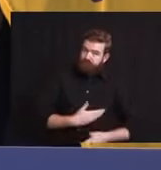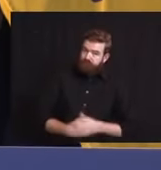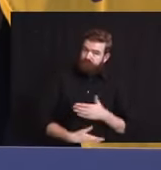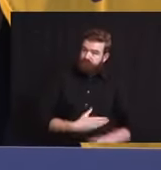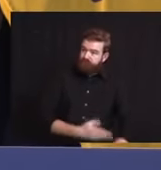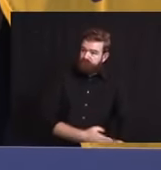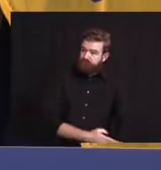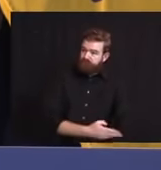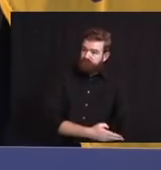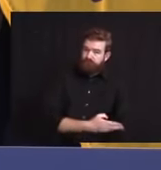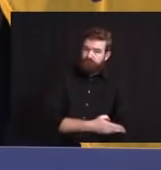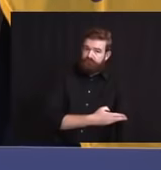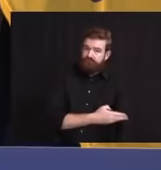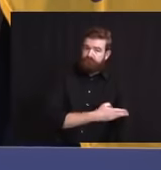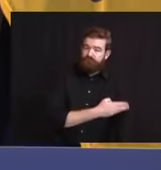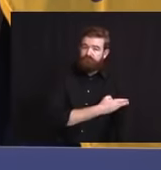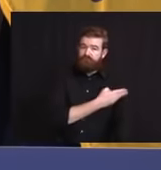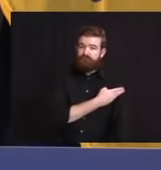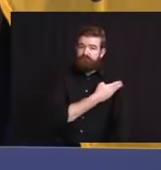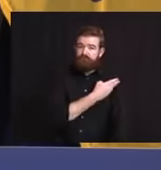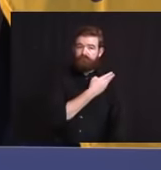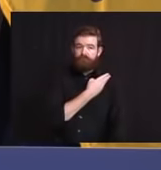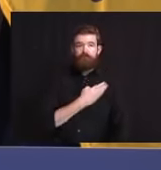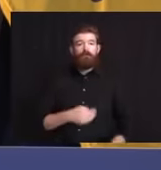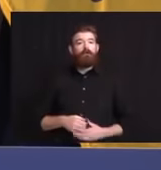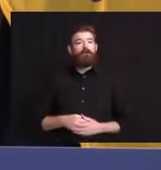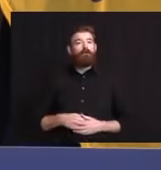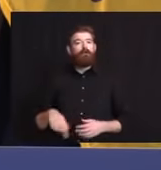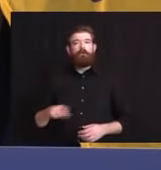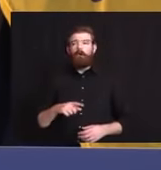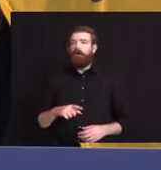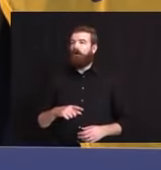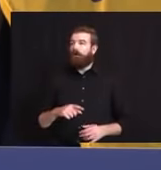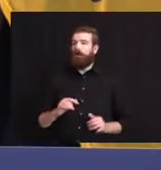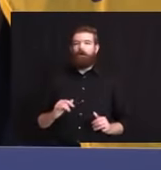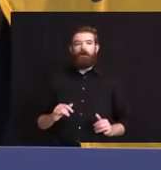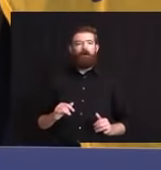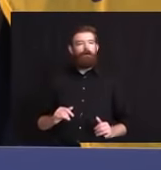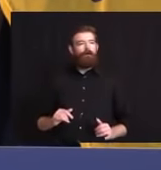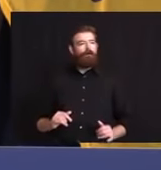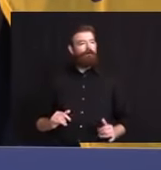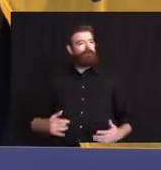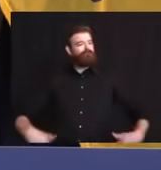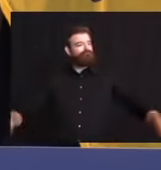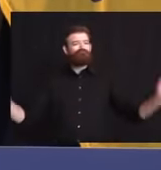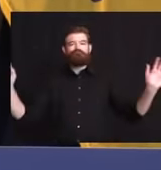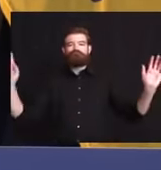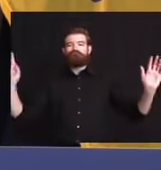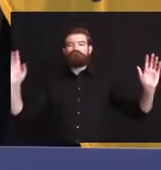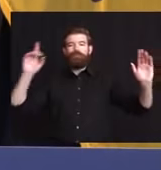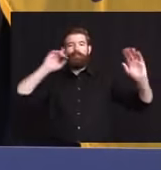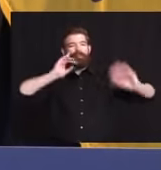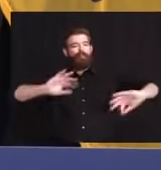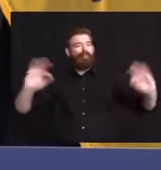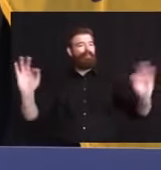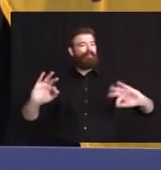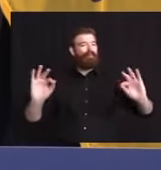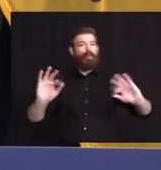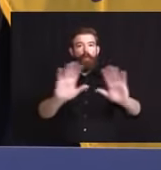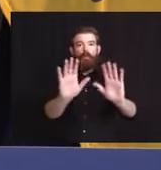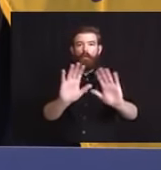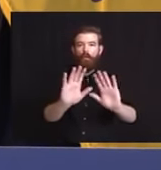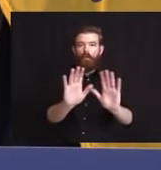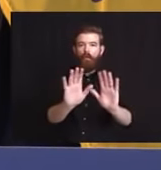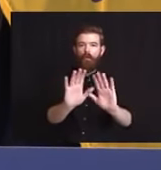we can't just as a result of that feel like we've gotten through this. We have to stay at it. And again, particularly in this